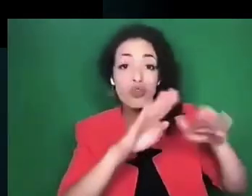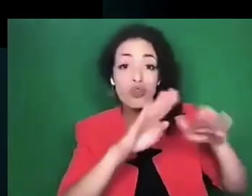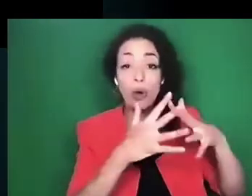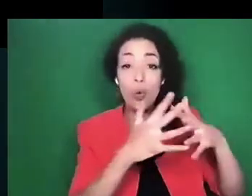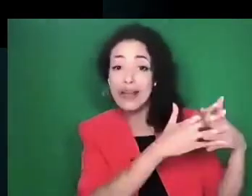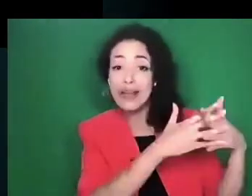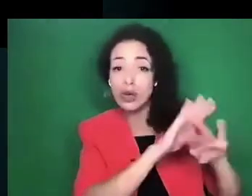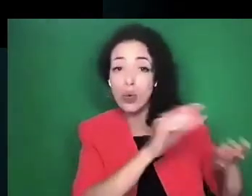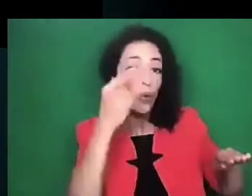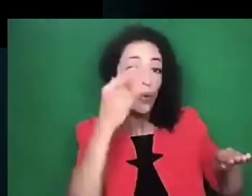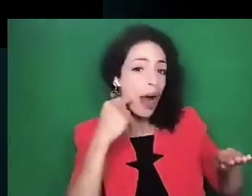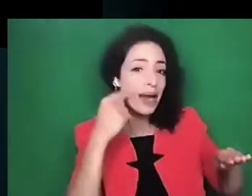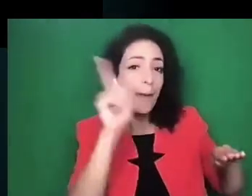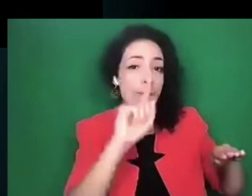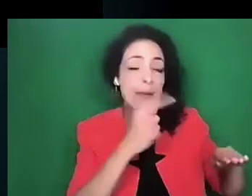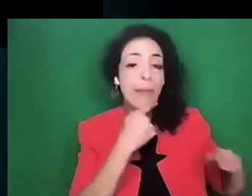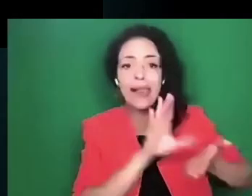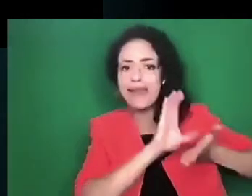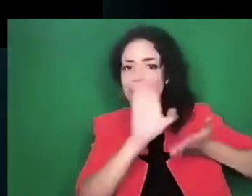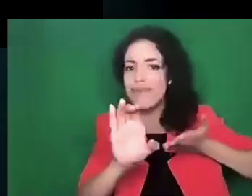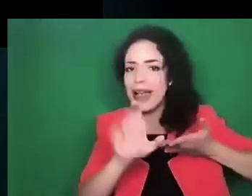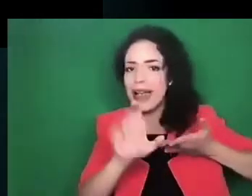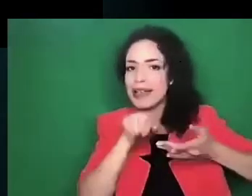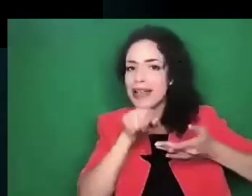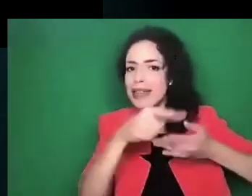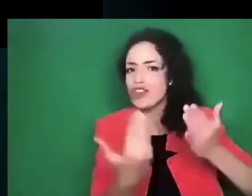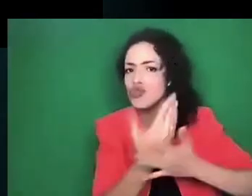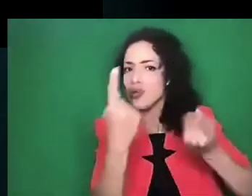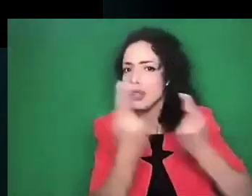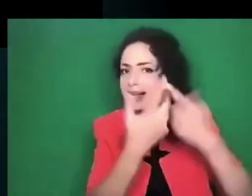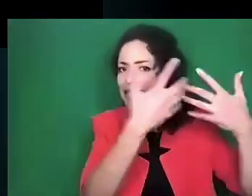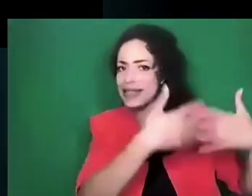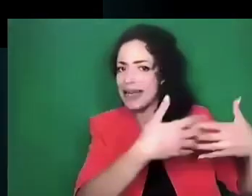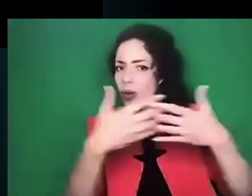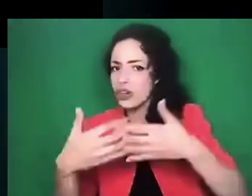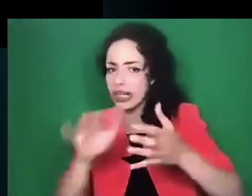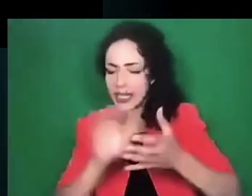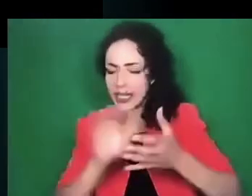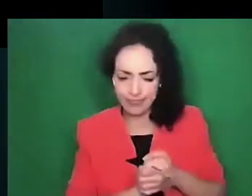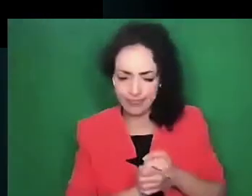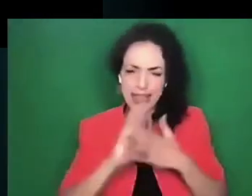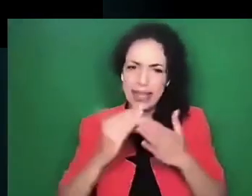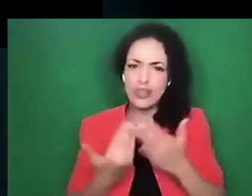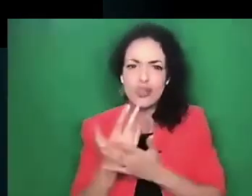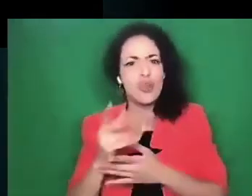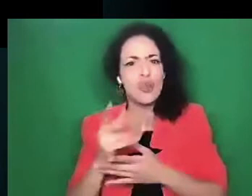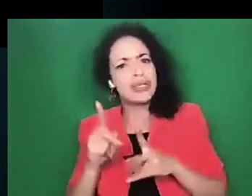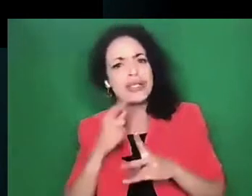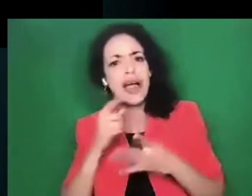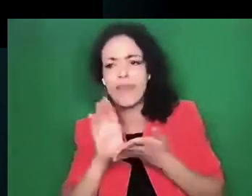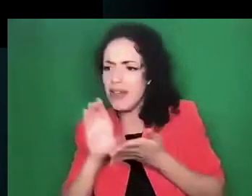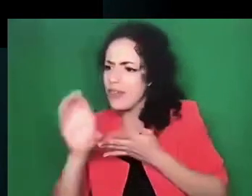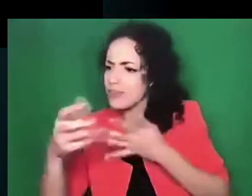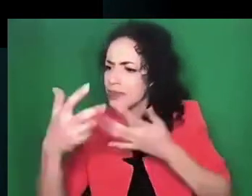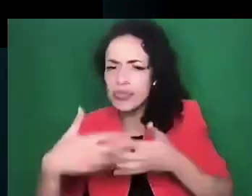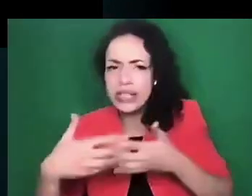beginnings. But this new kind of commons and commonality and investment of technology made us think a lot on the